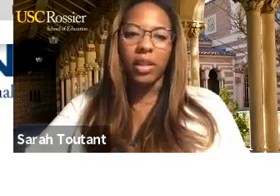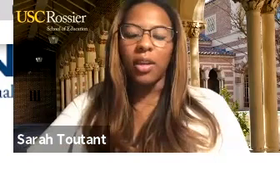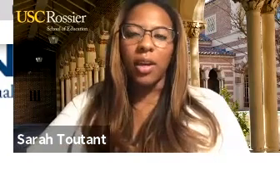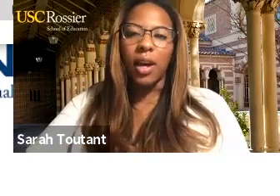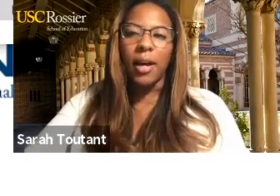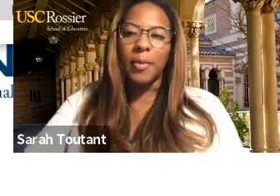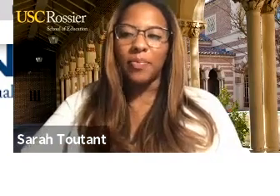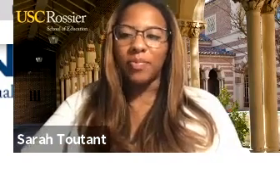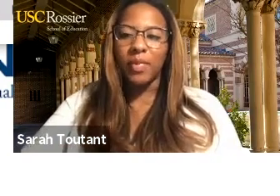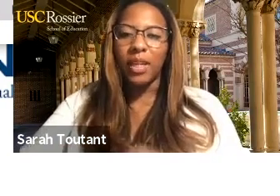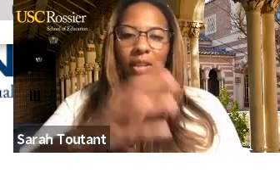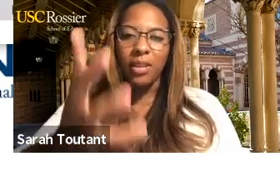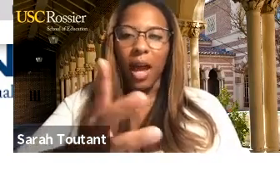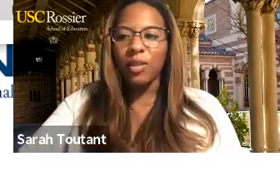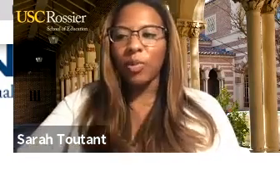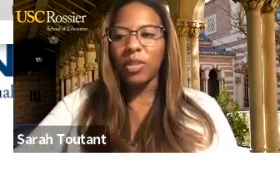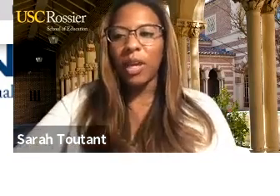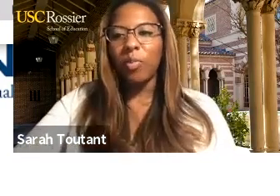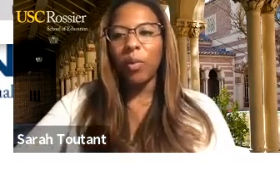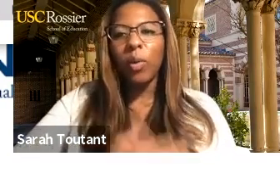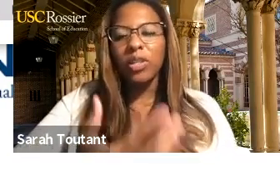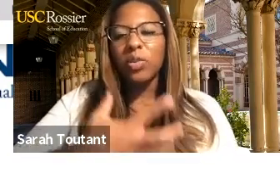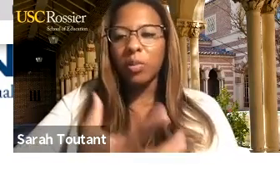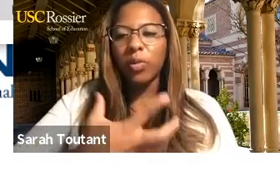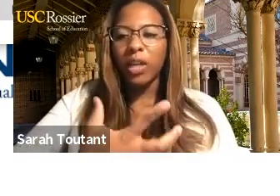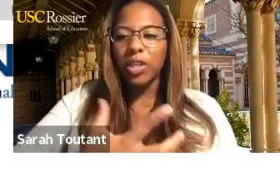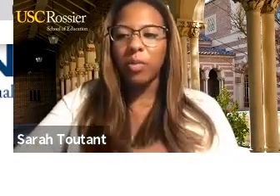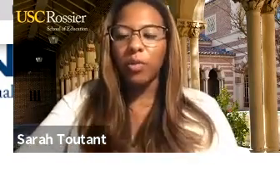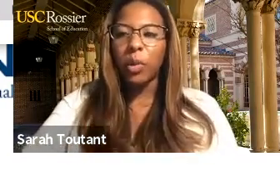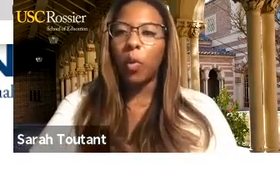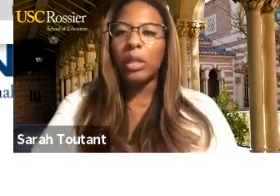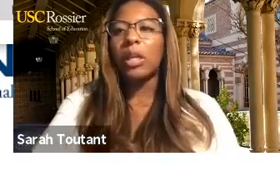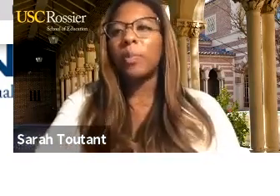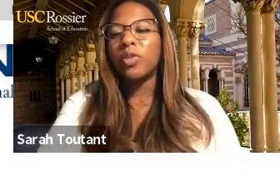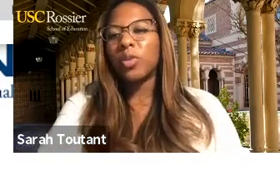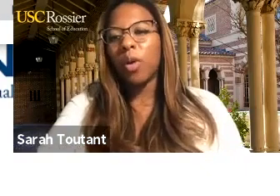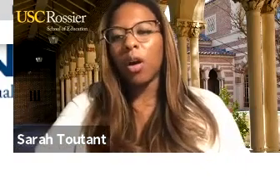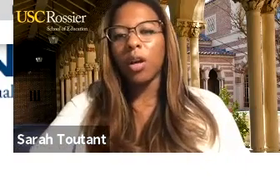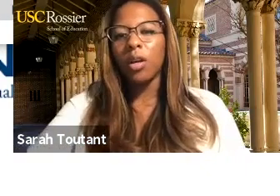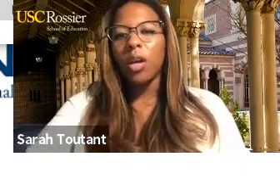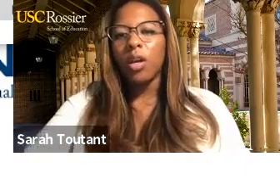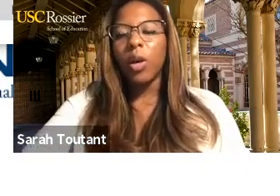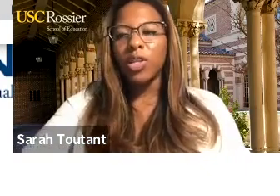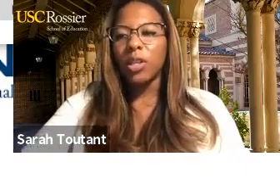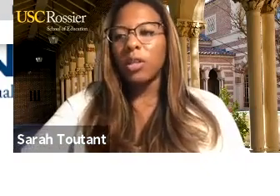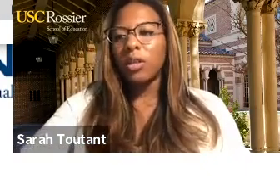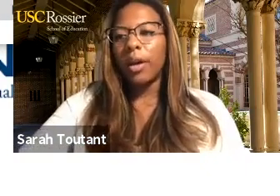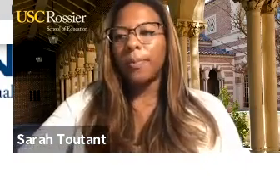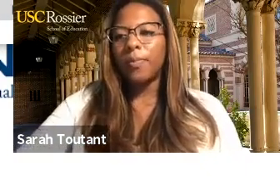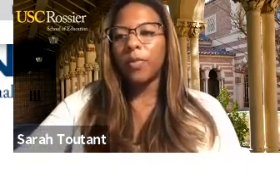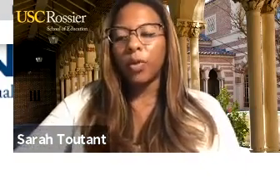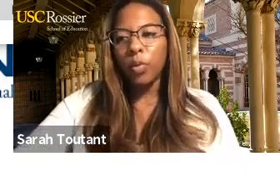necessarily in slides per se, but we wanted to do some reflection before we opened it up to our